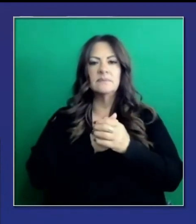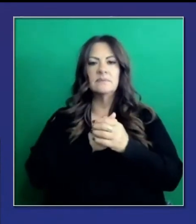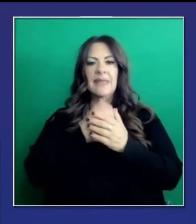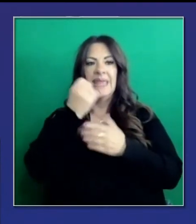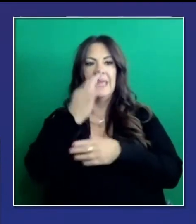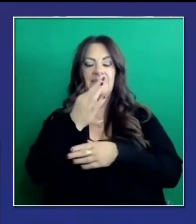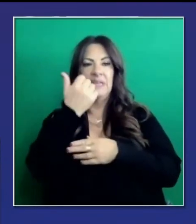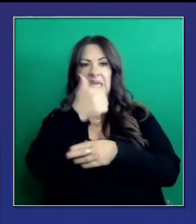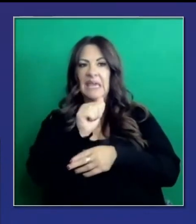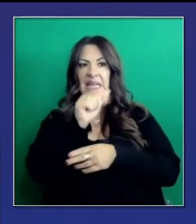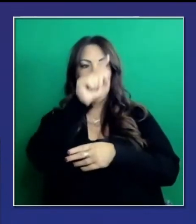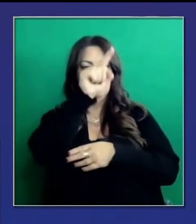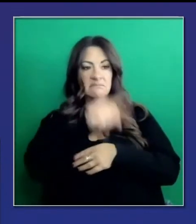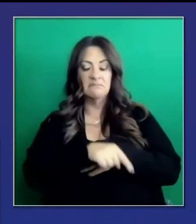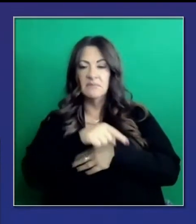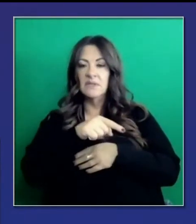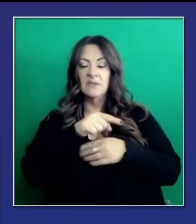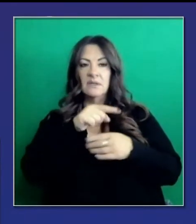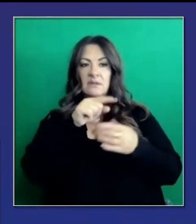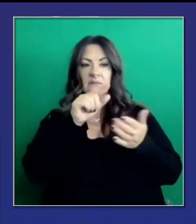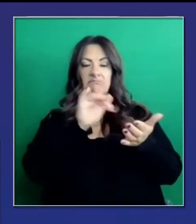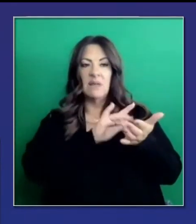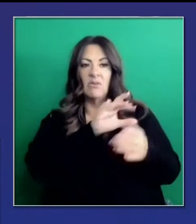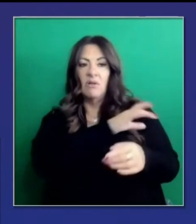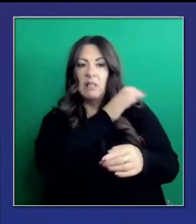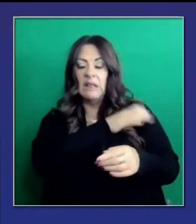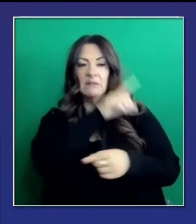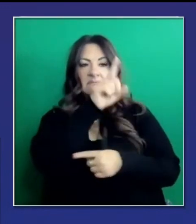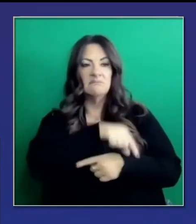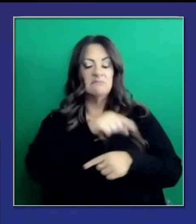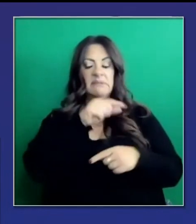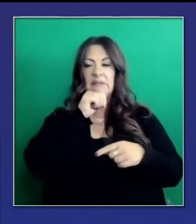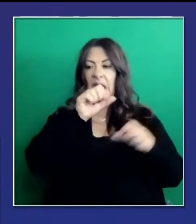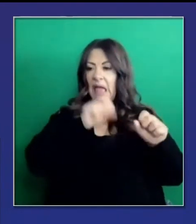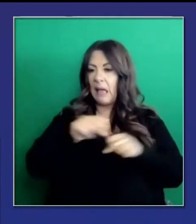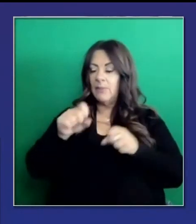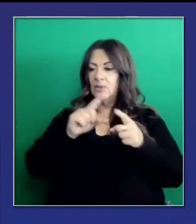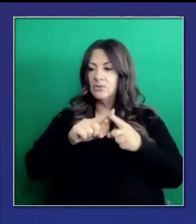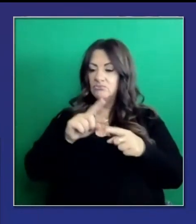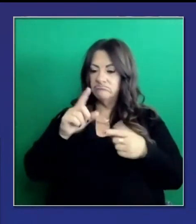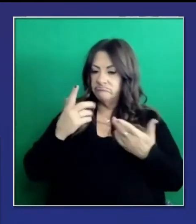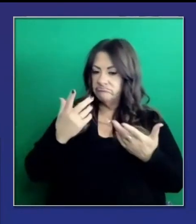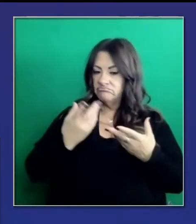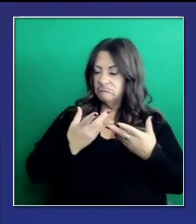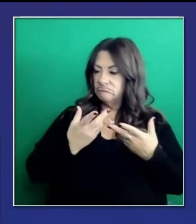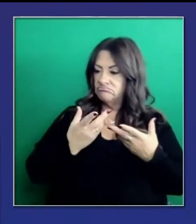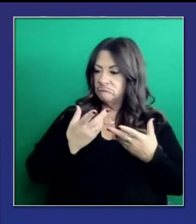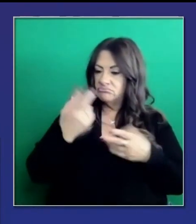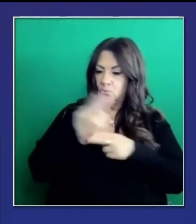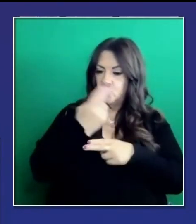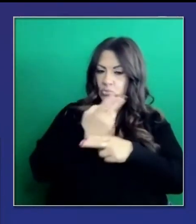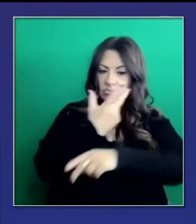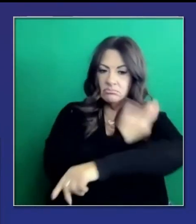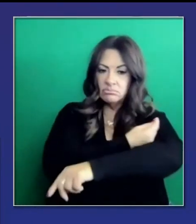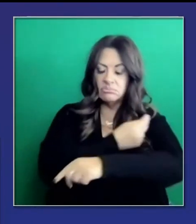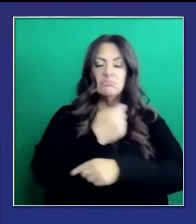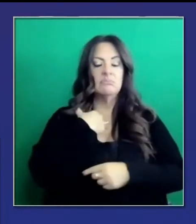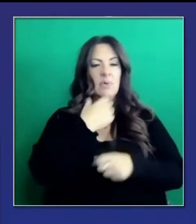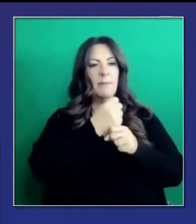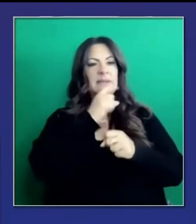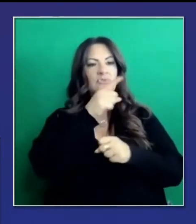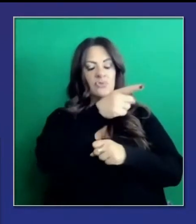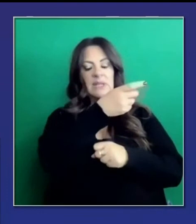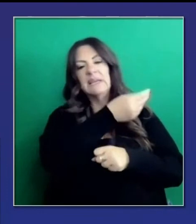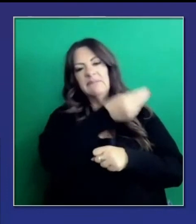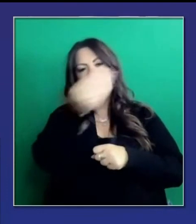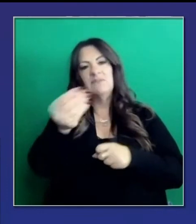that cannot. And by the way, that's something that's in the works. That is not something prospective, I can assure you. We have a vaccinating team. As you know, we've